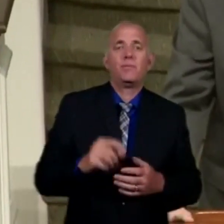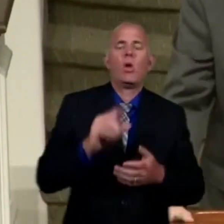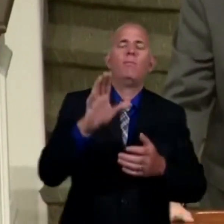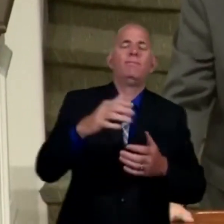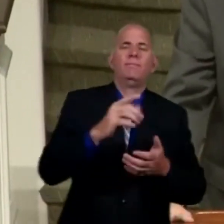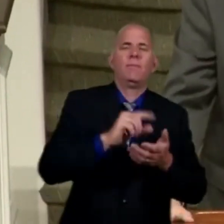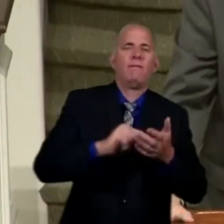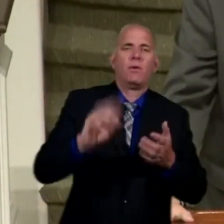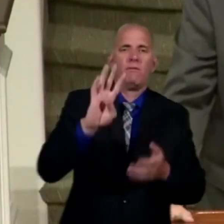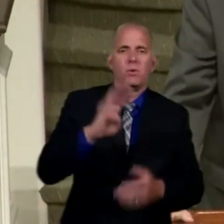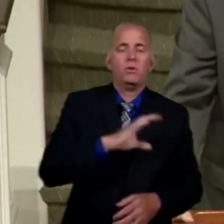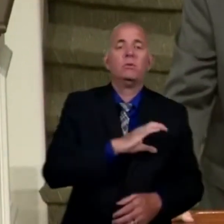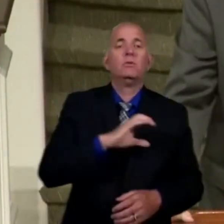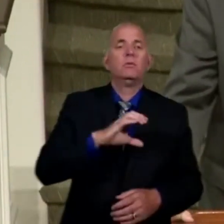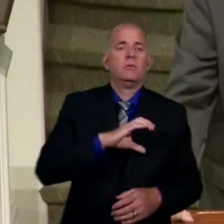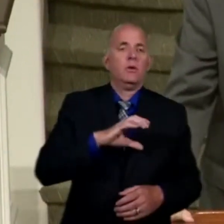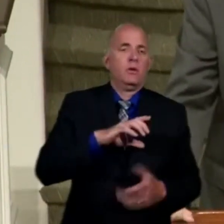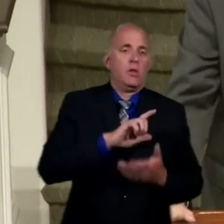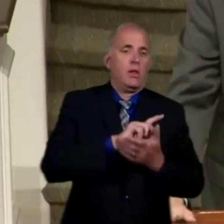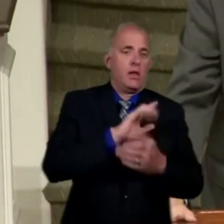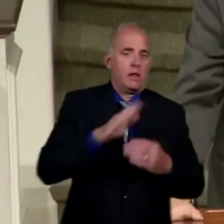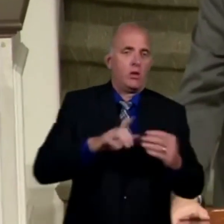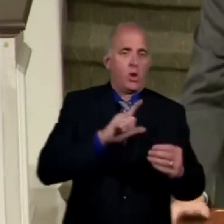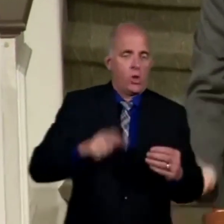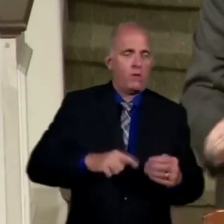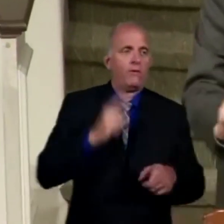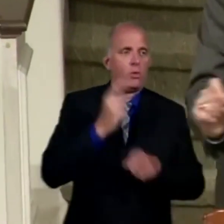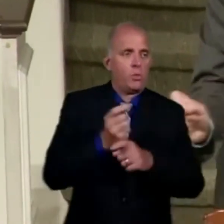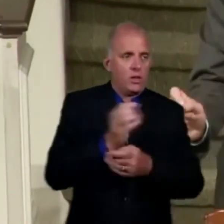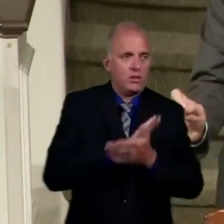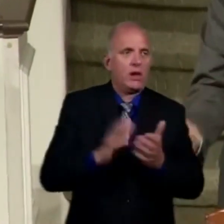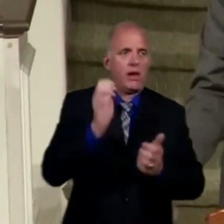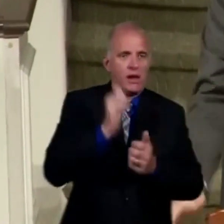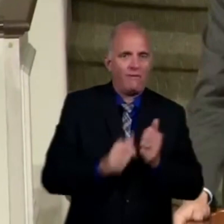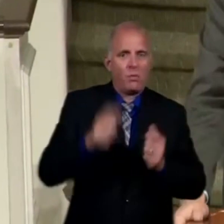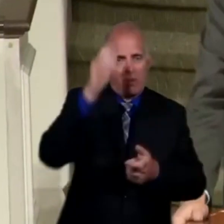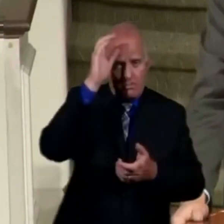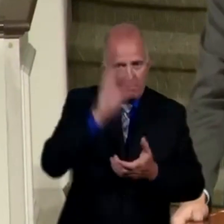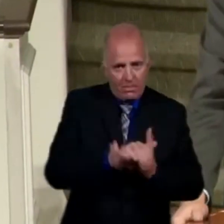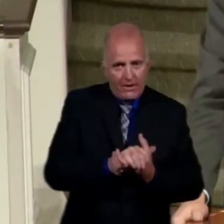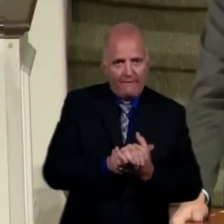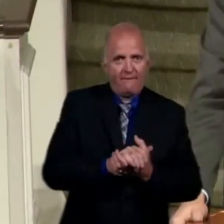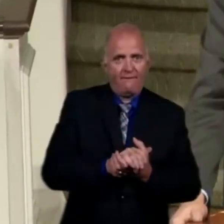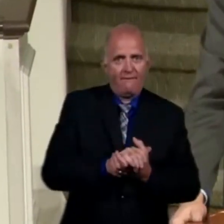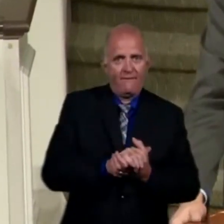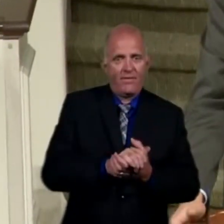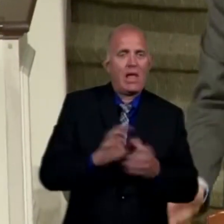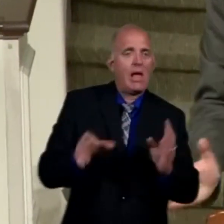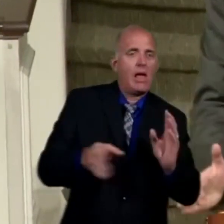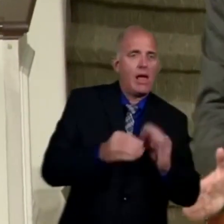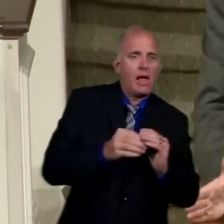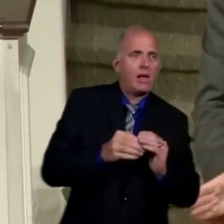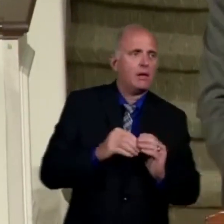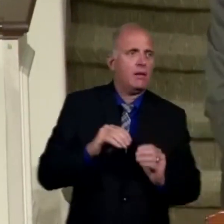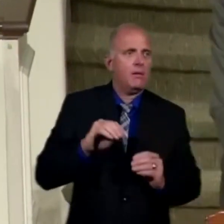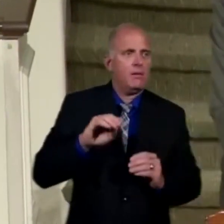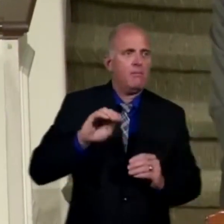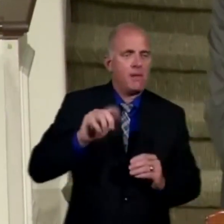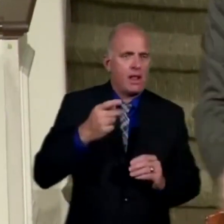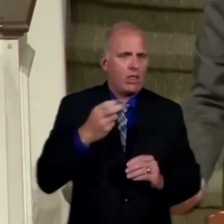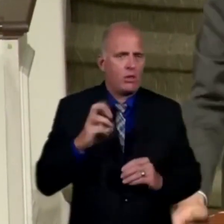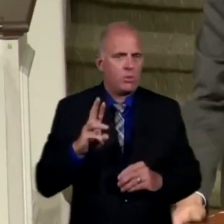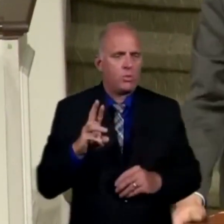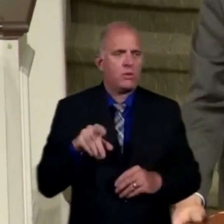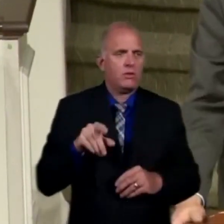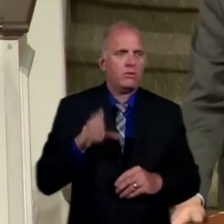end of the law for righteousness to everyone that believeth. You can put in your margin, Matthew chapter 5, verse 17, He came to fulfill the law,